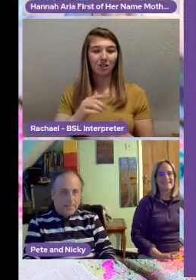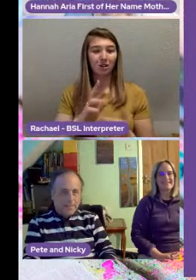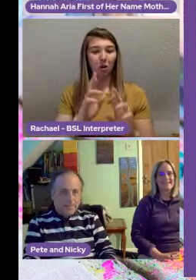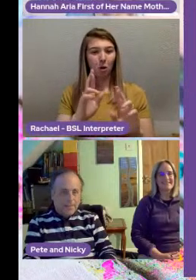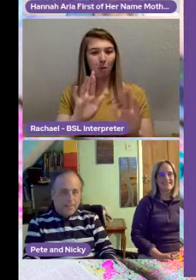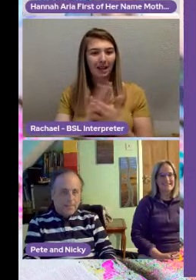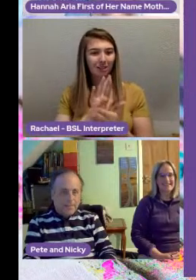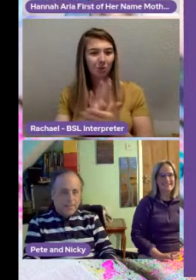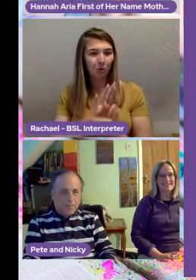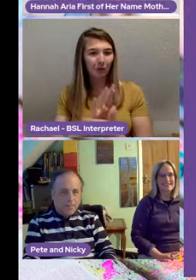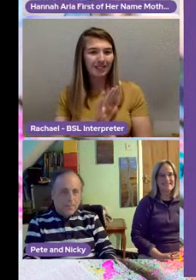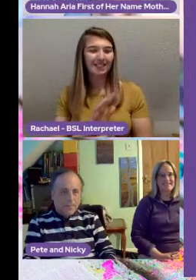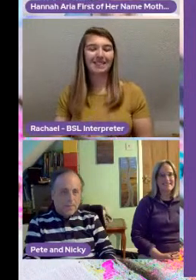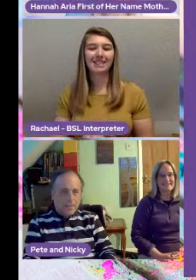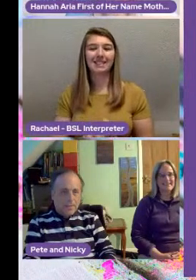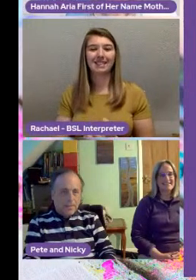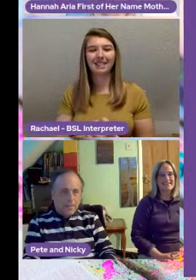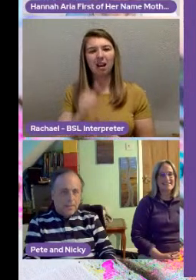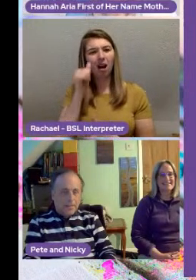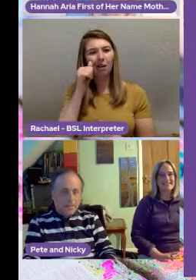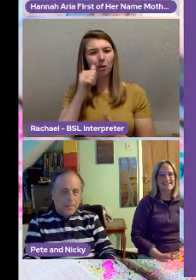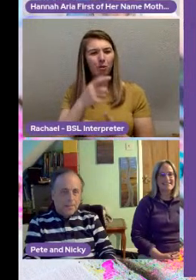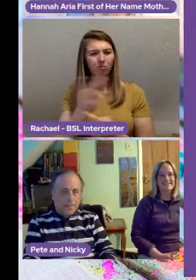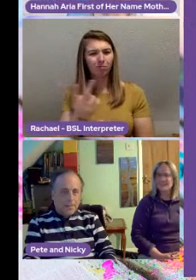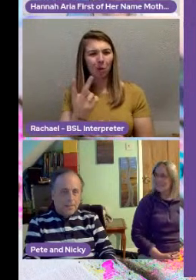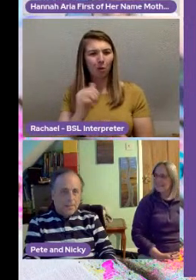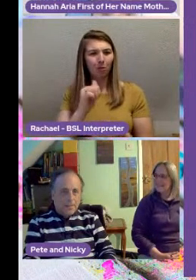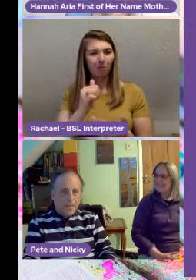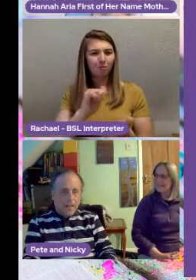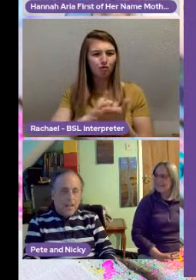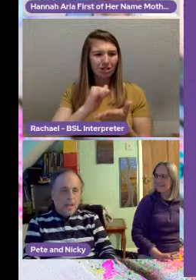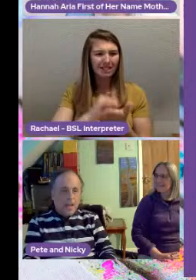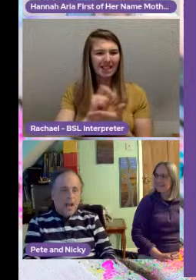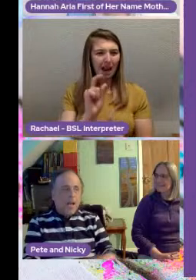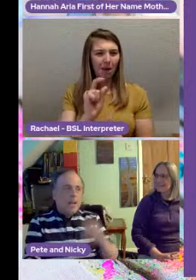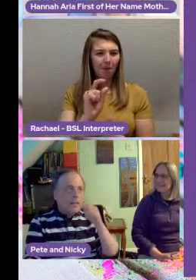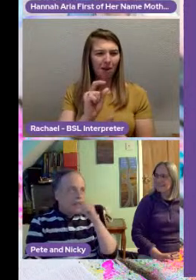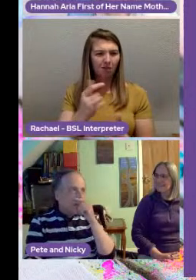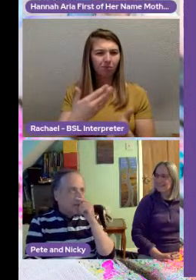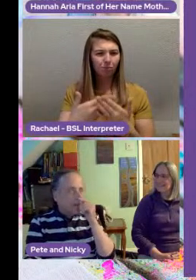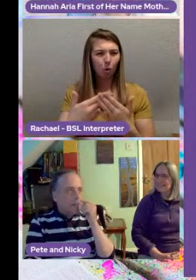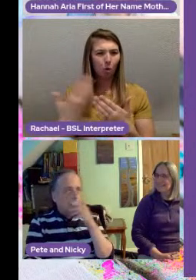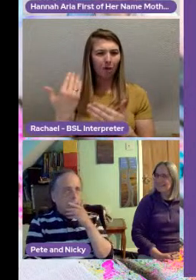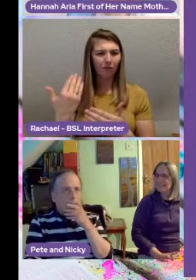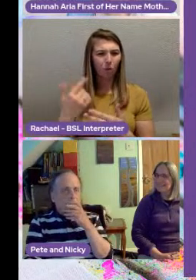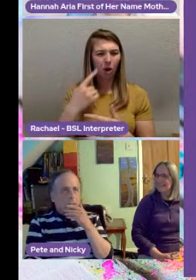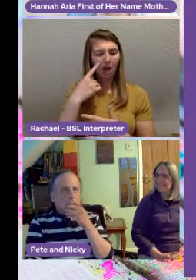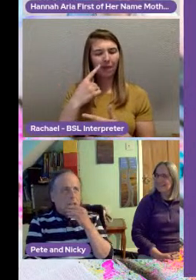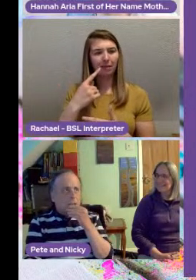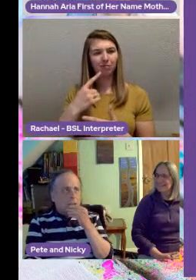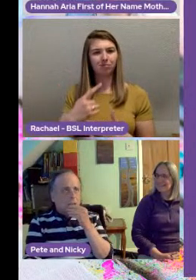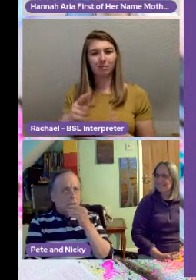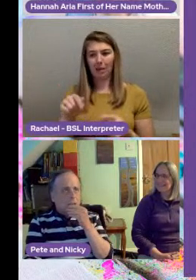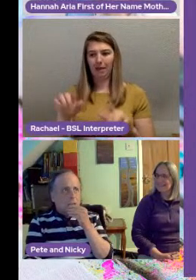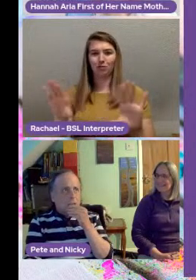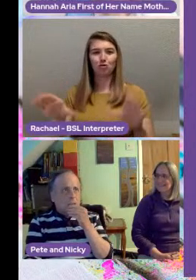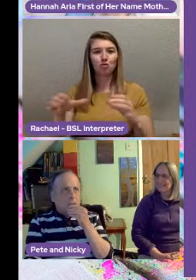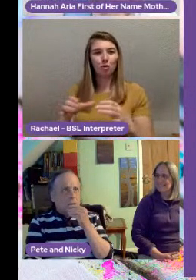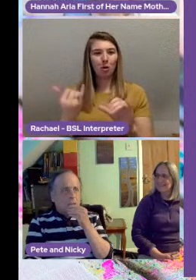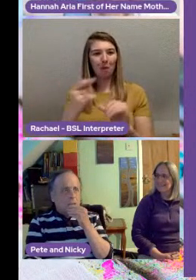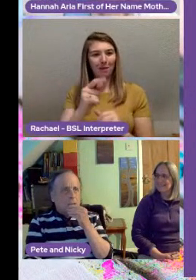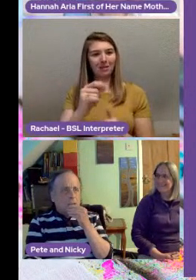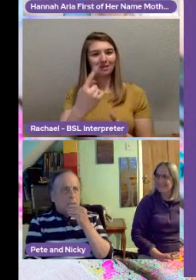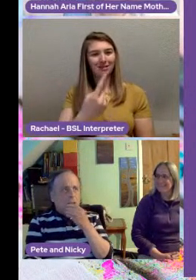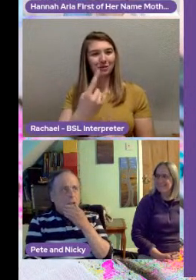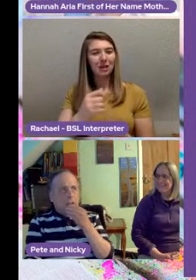know Print, you've done quite a lot of printing, haven't you, Pete? I feel like out of the group, you're our printing expert, but you might not